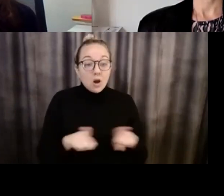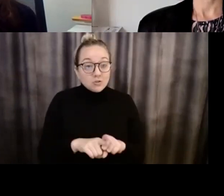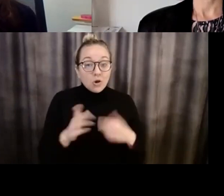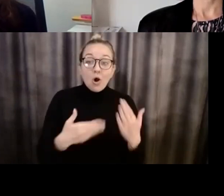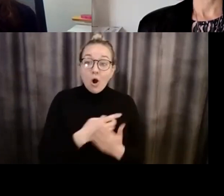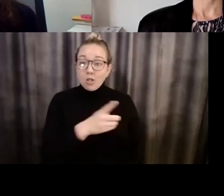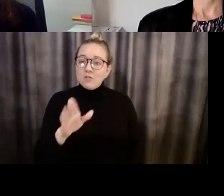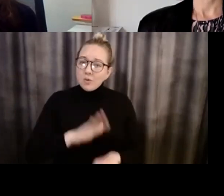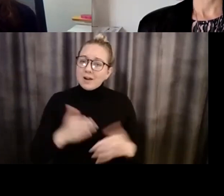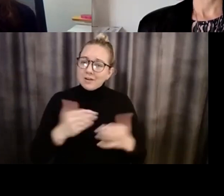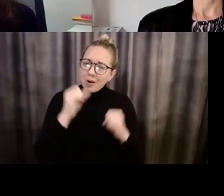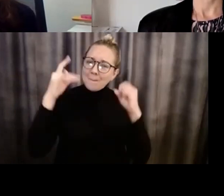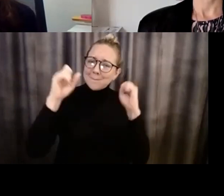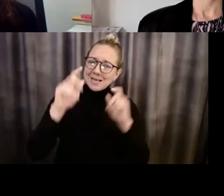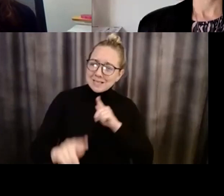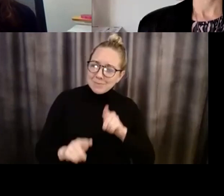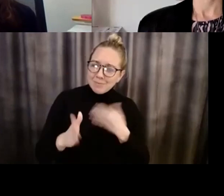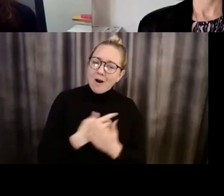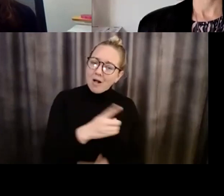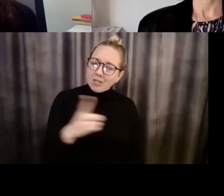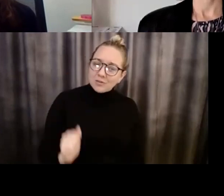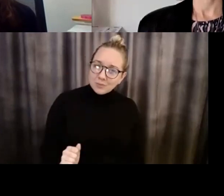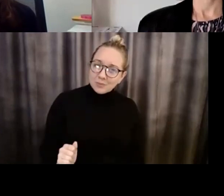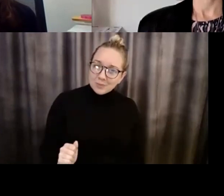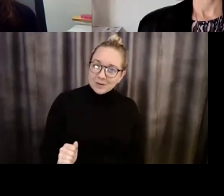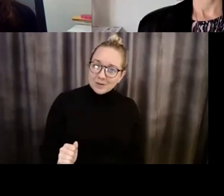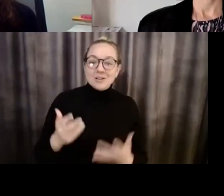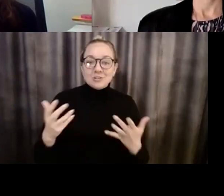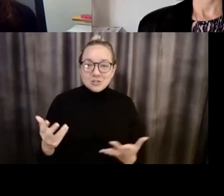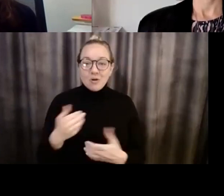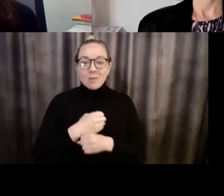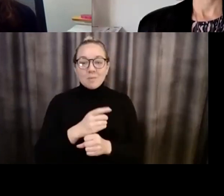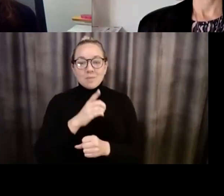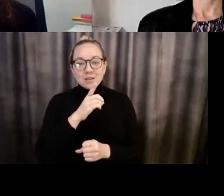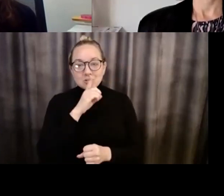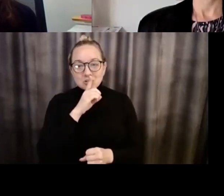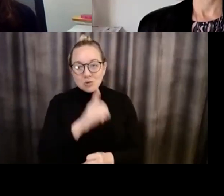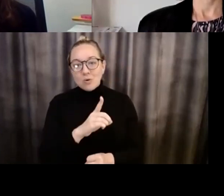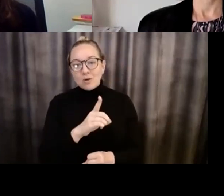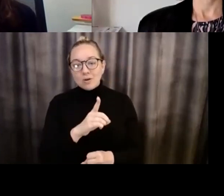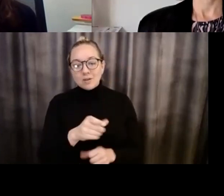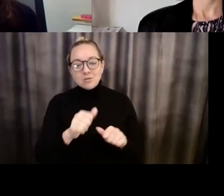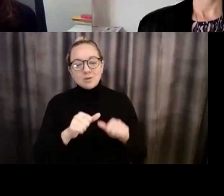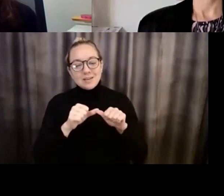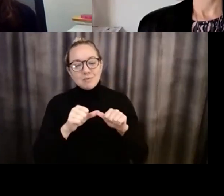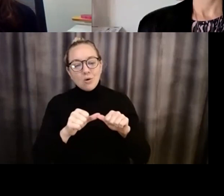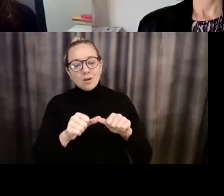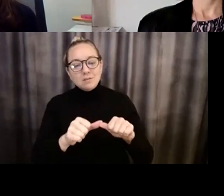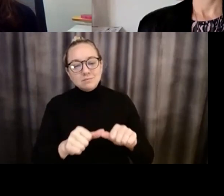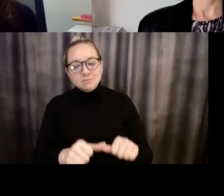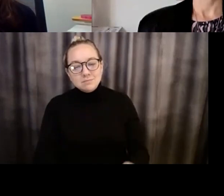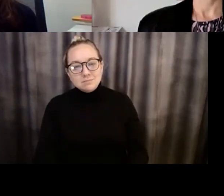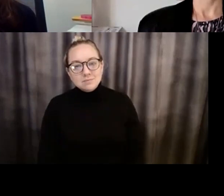are amazing people. All of you. So to continue to be amazing is to fill yourself up,